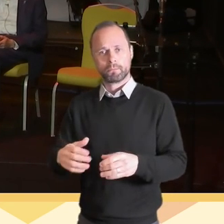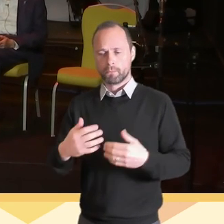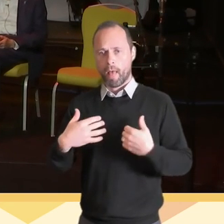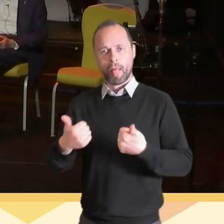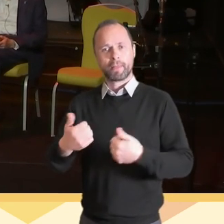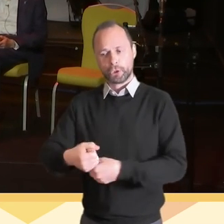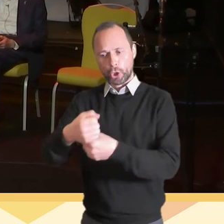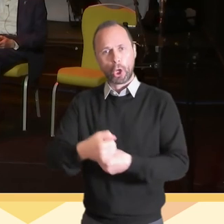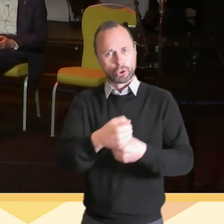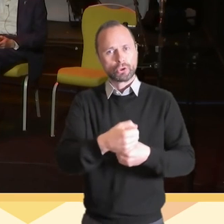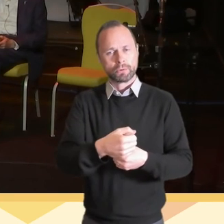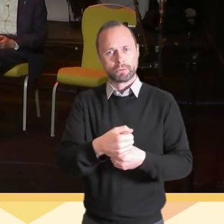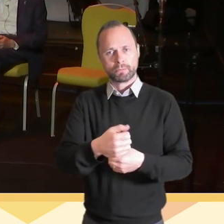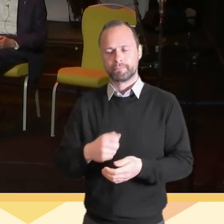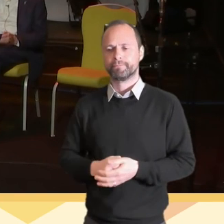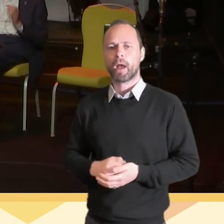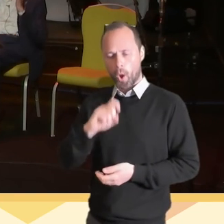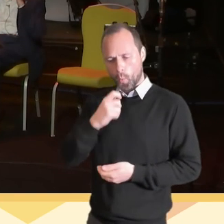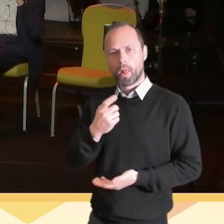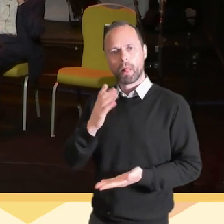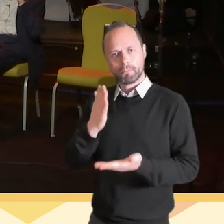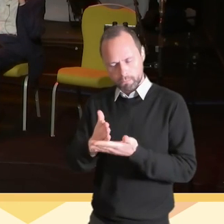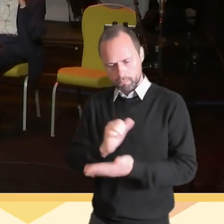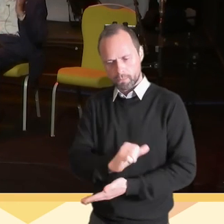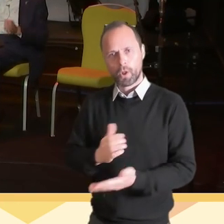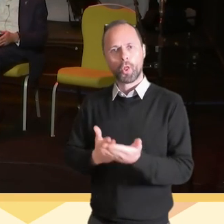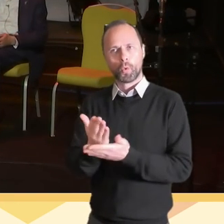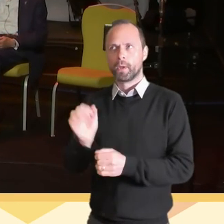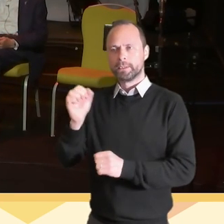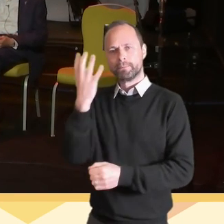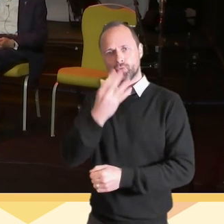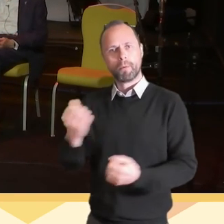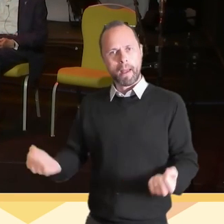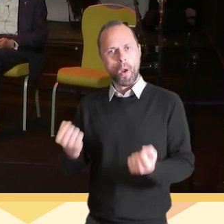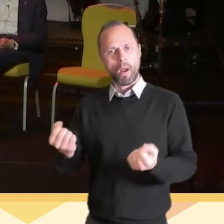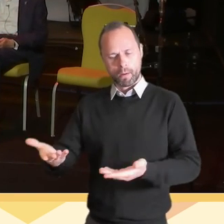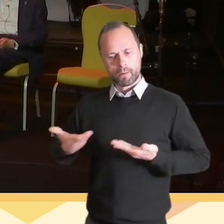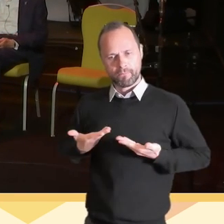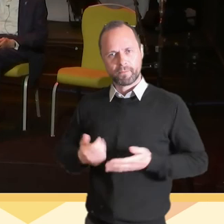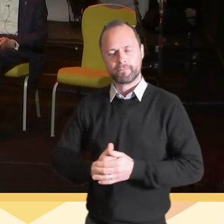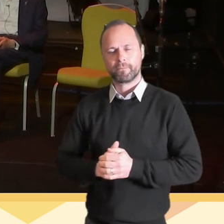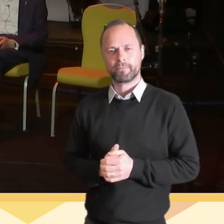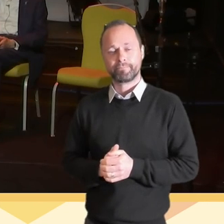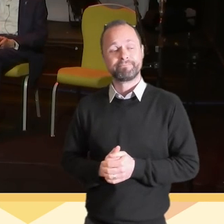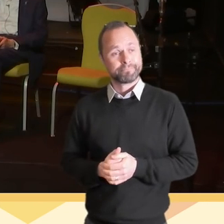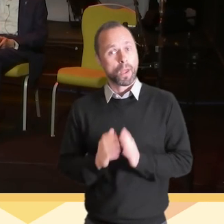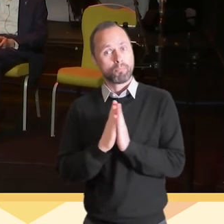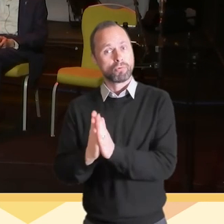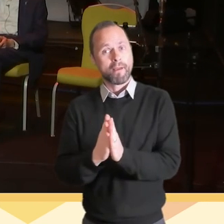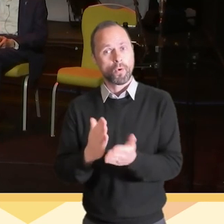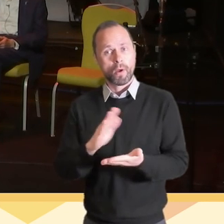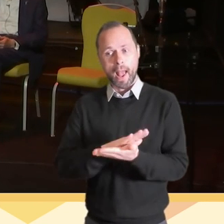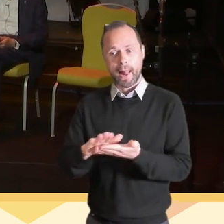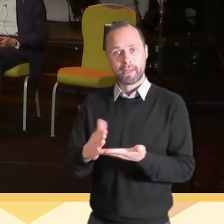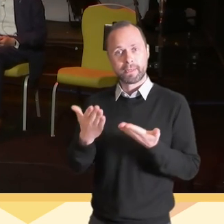mission? I will. God's Spirit empowering me. Bless you. We're going to be praying for Hayley now. So those who